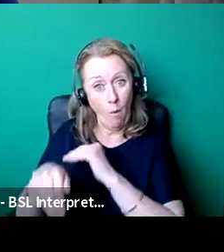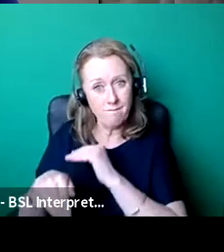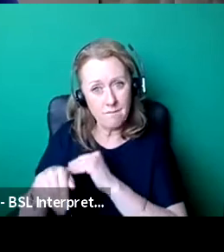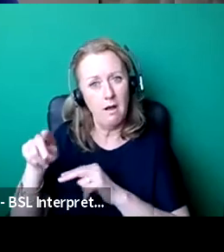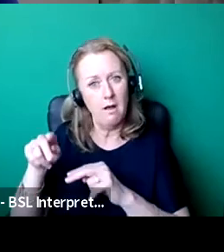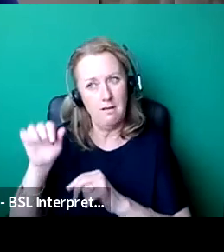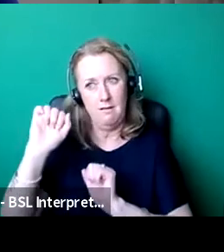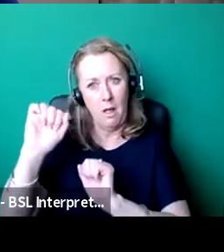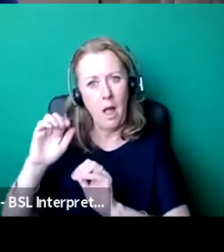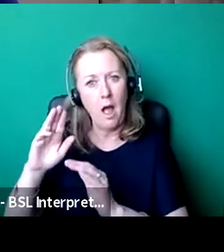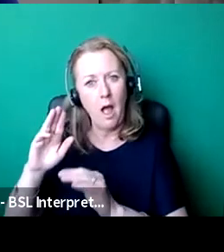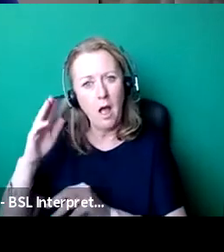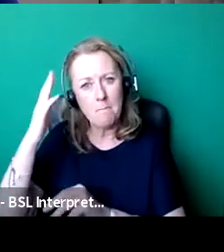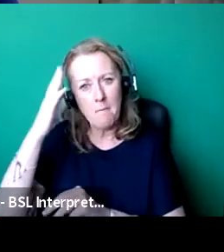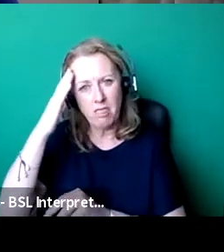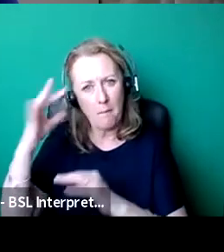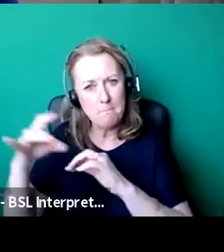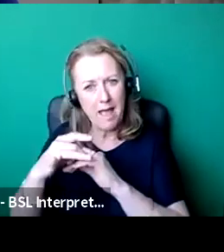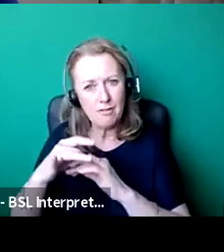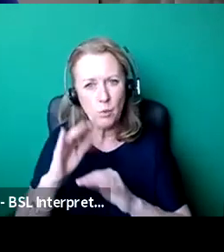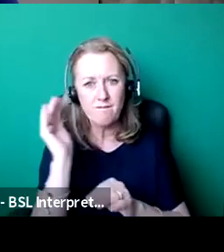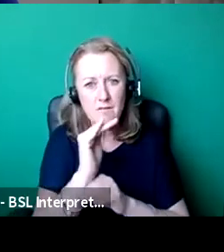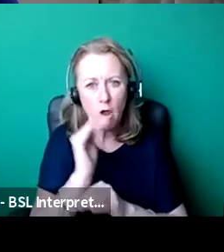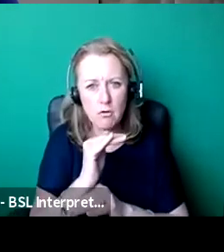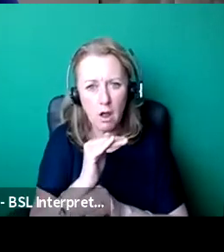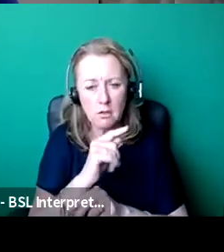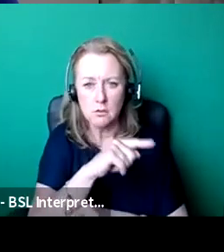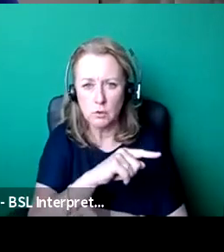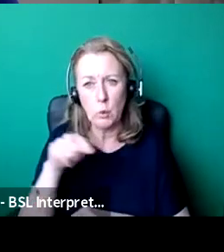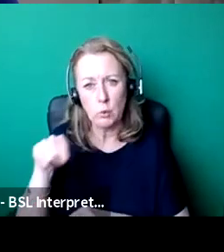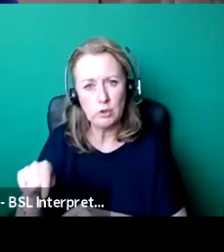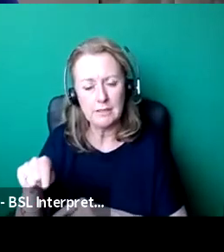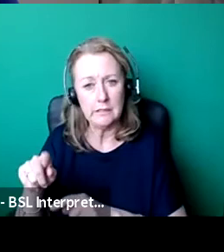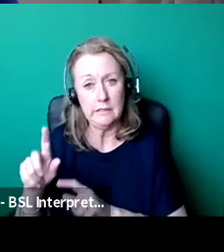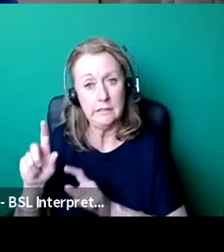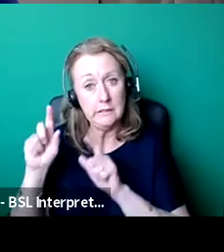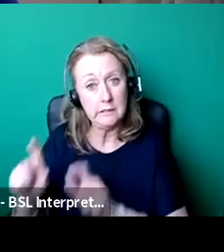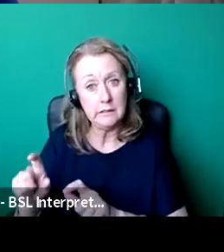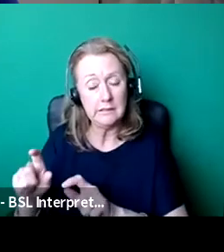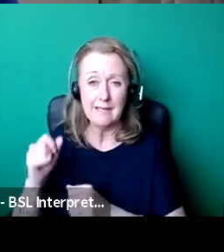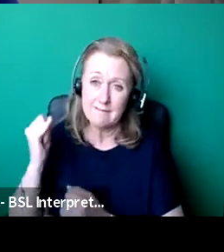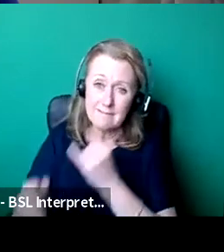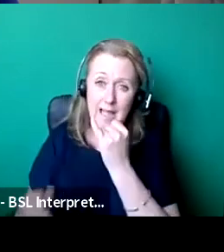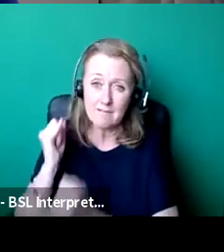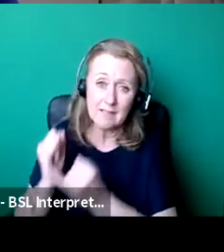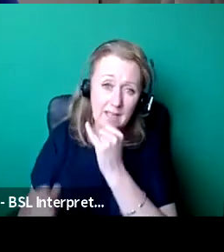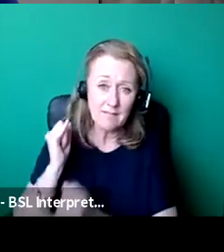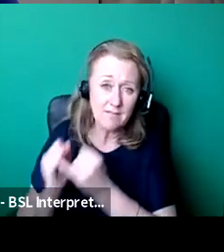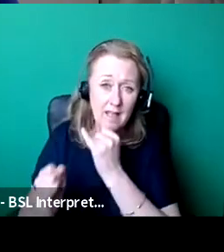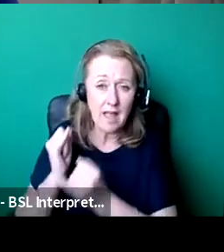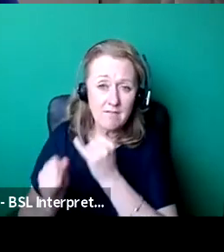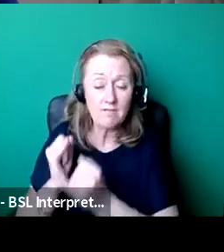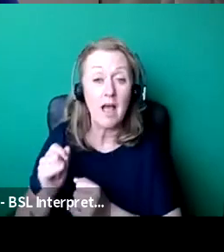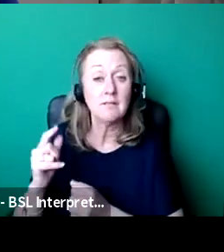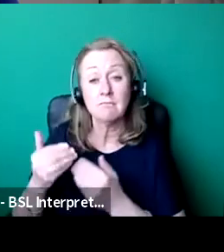being married to a foreigner. So the mom just decided to spend the rest of her life fighting for the rights of other Libyan